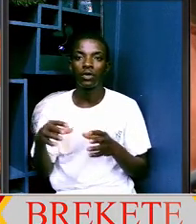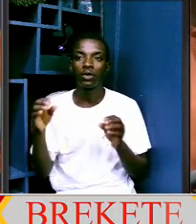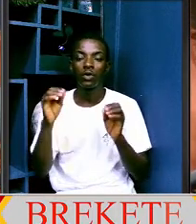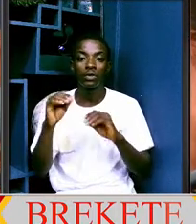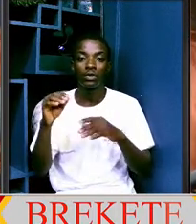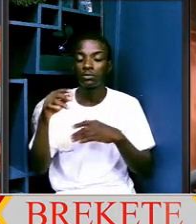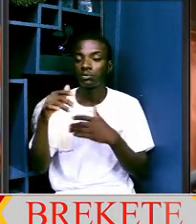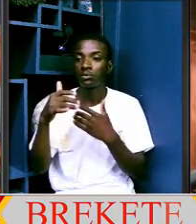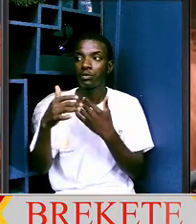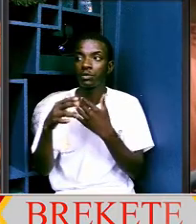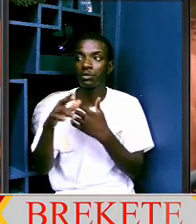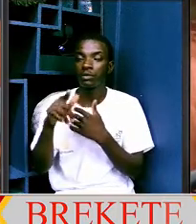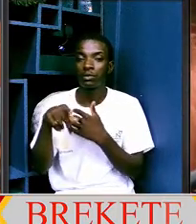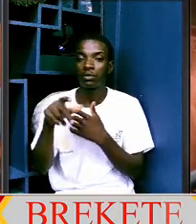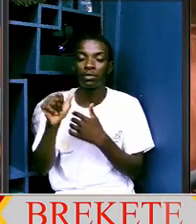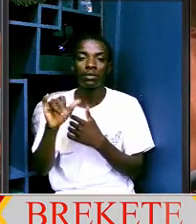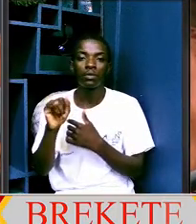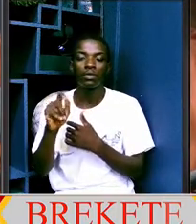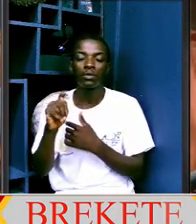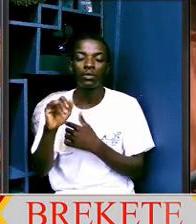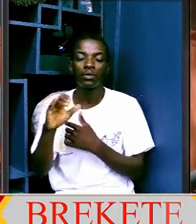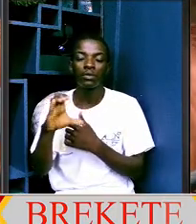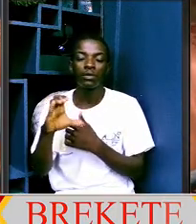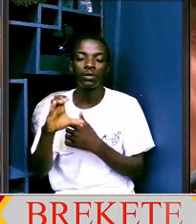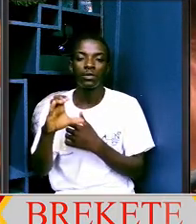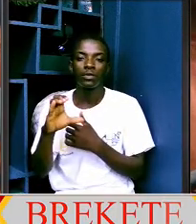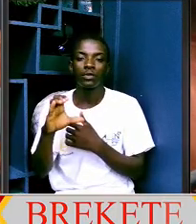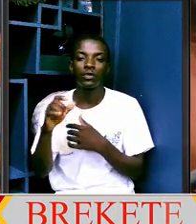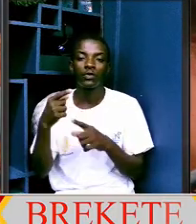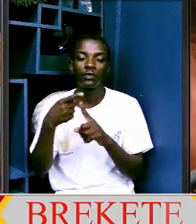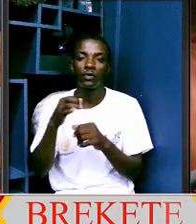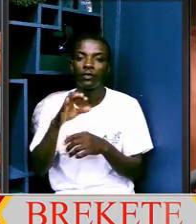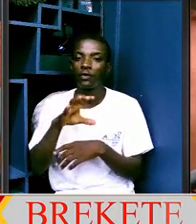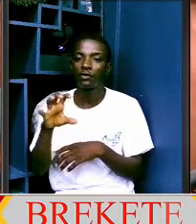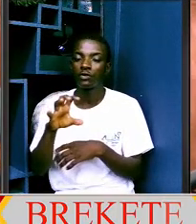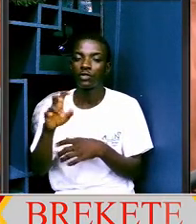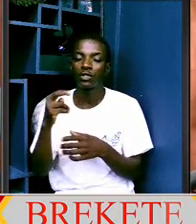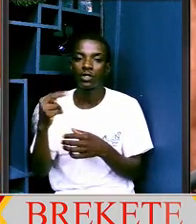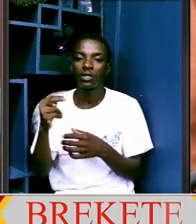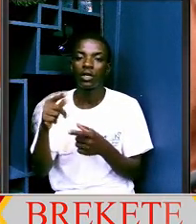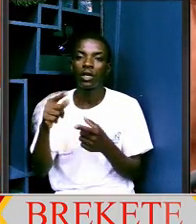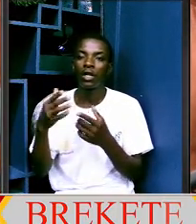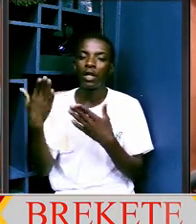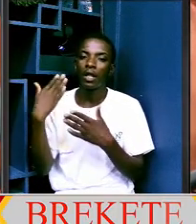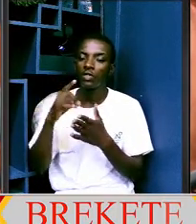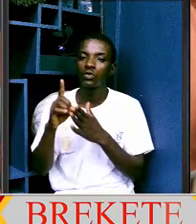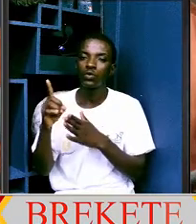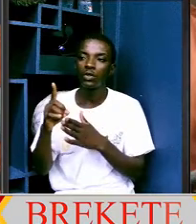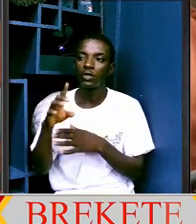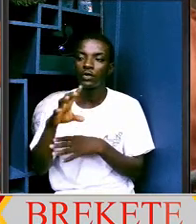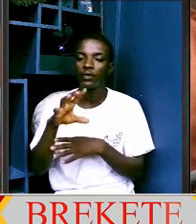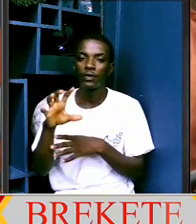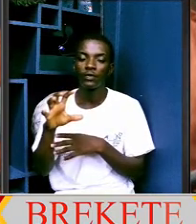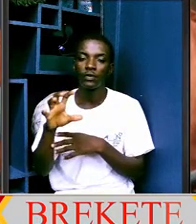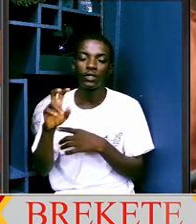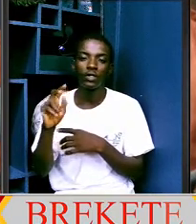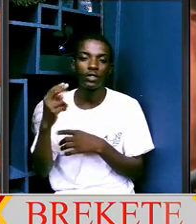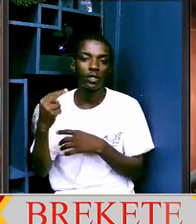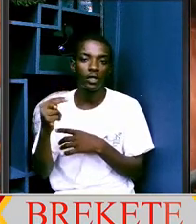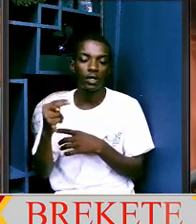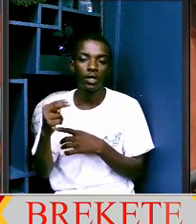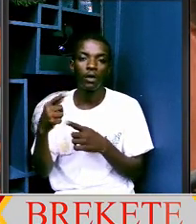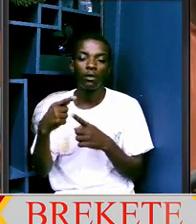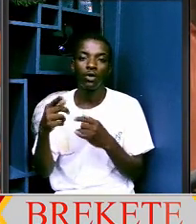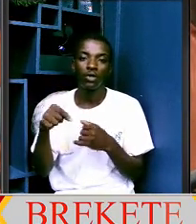Ordinary plastic. Ordinary, yes, sir. 2,500 naira. From yes. 500 naira. From 500. As of last week, now 500 naira. Yes,